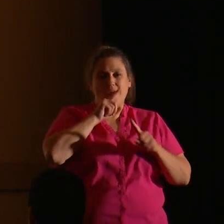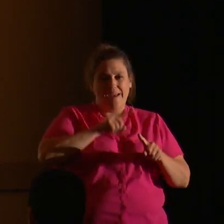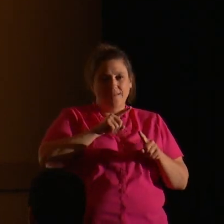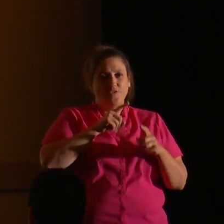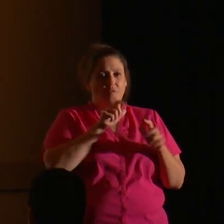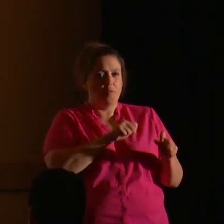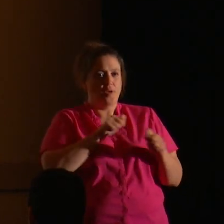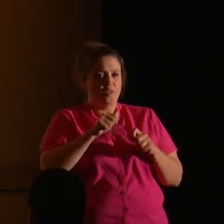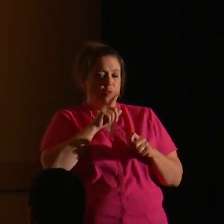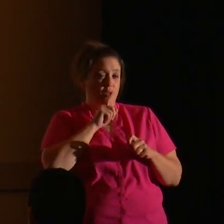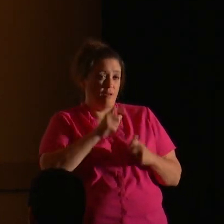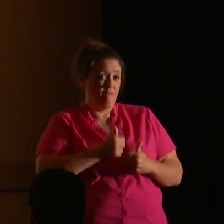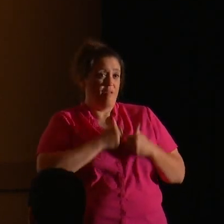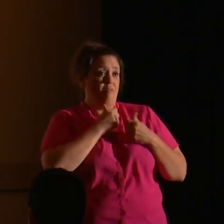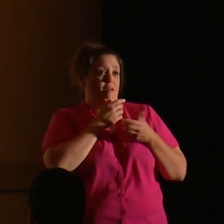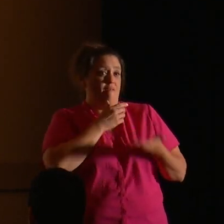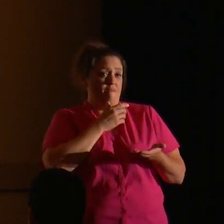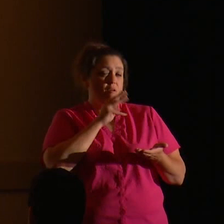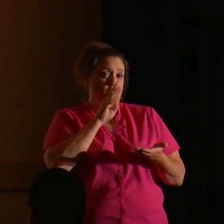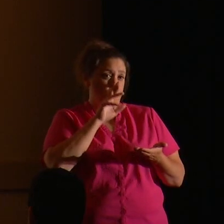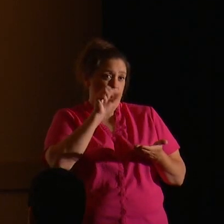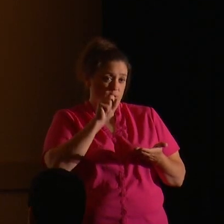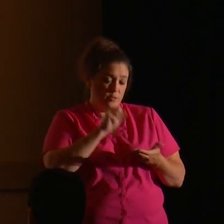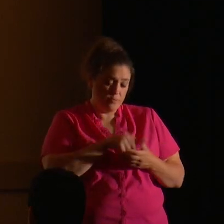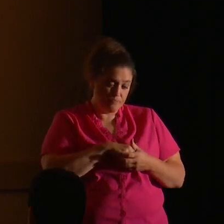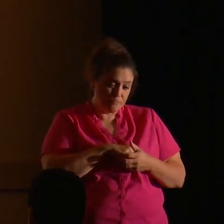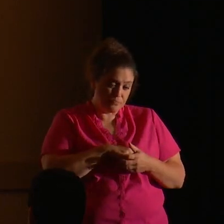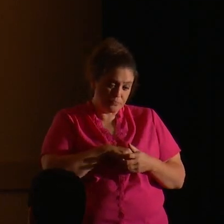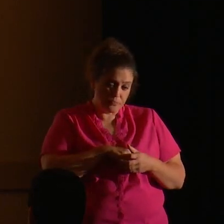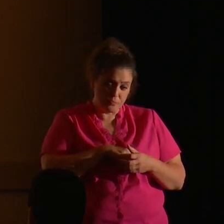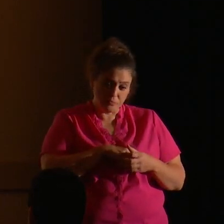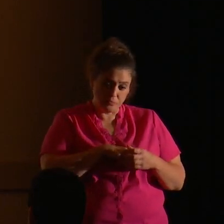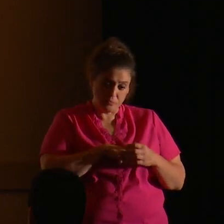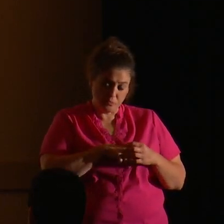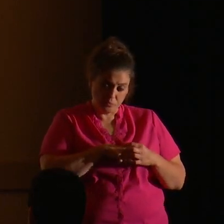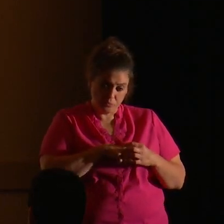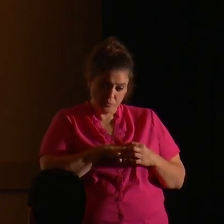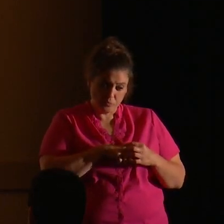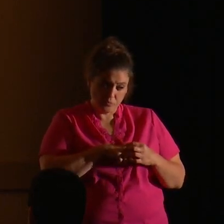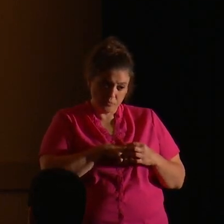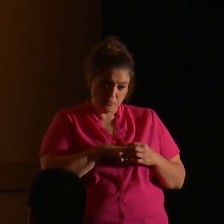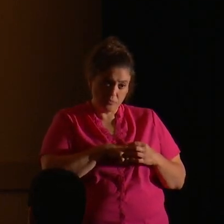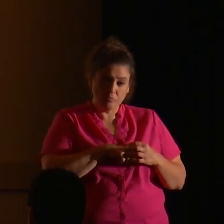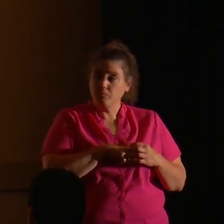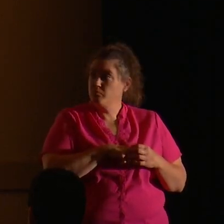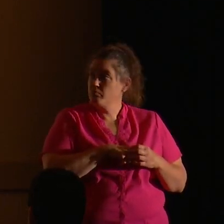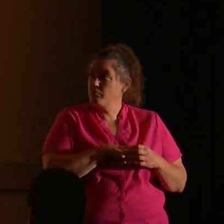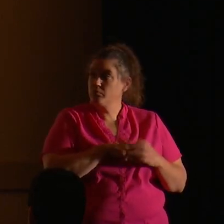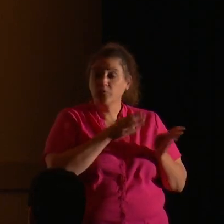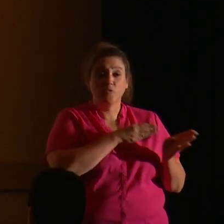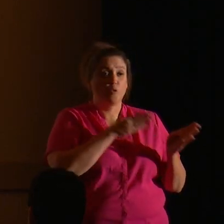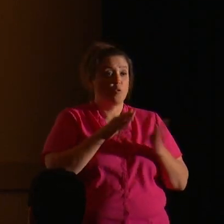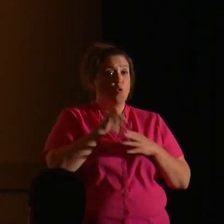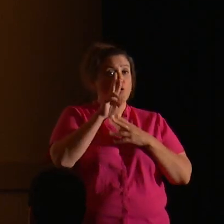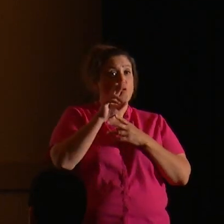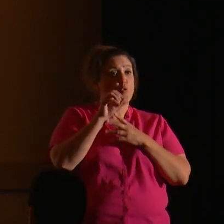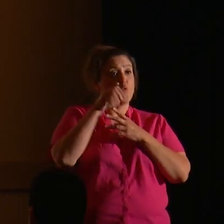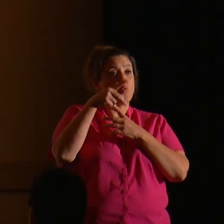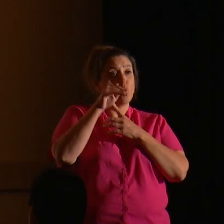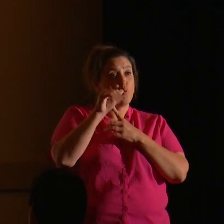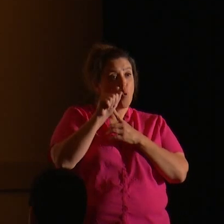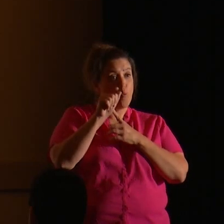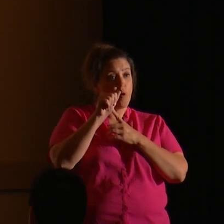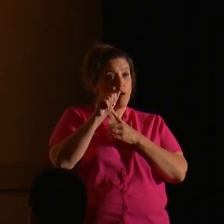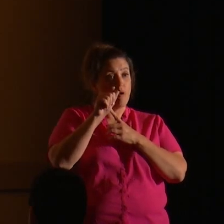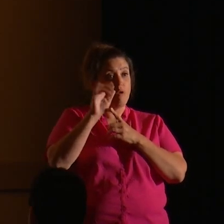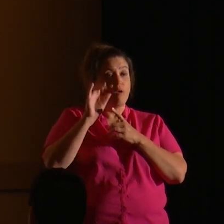there life or was there life on Mars? If we step out to Europa, the ice-covered satellite